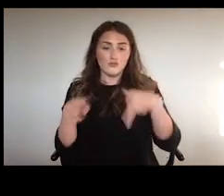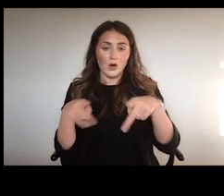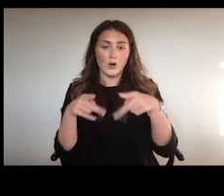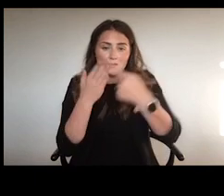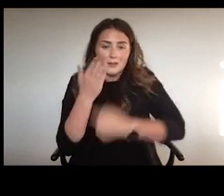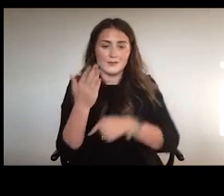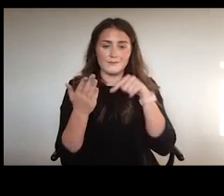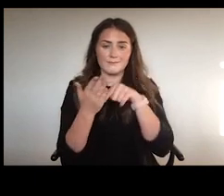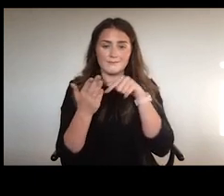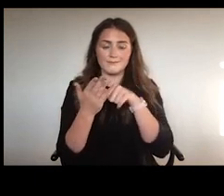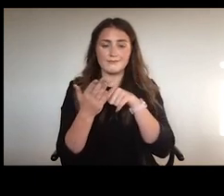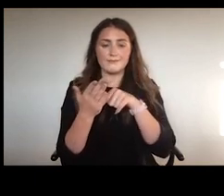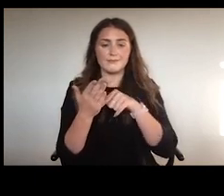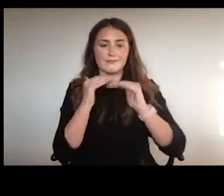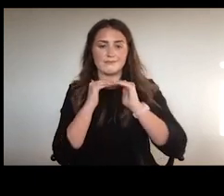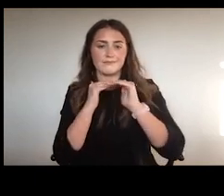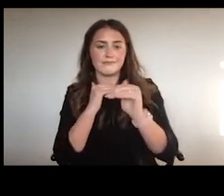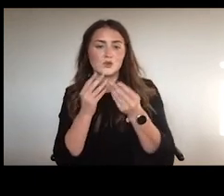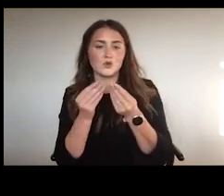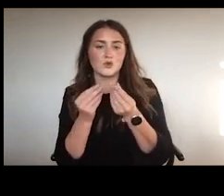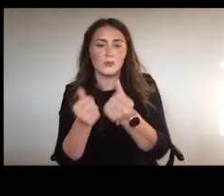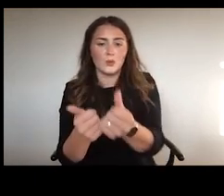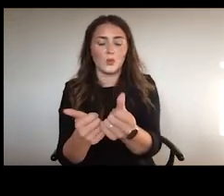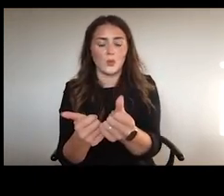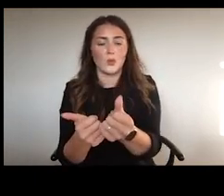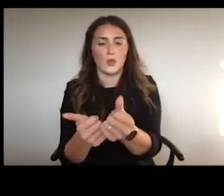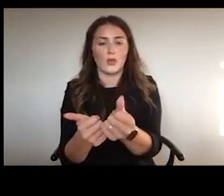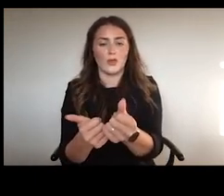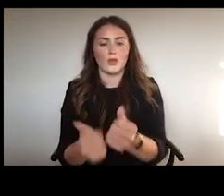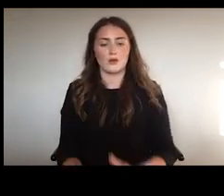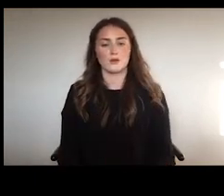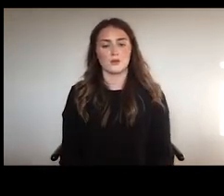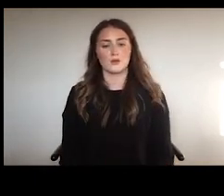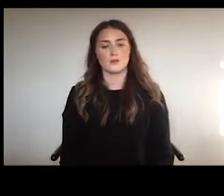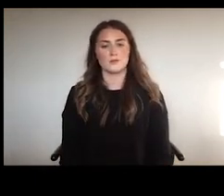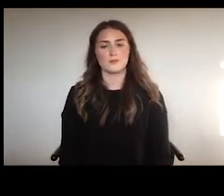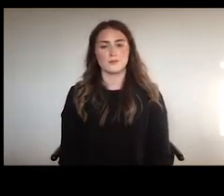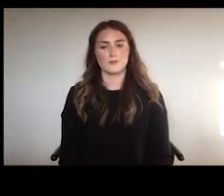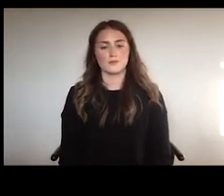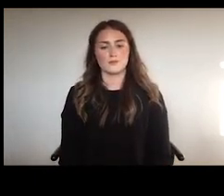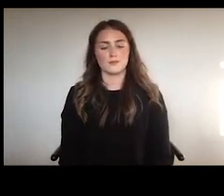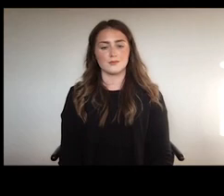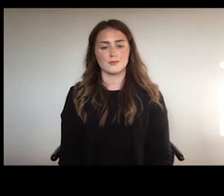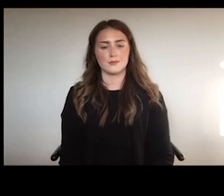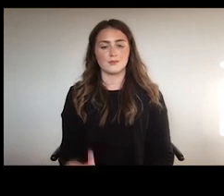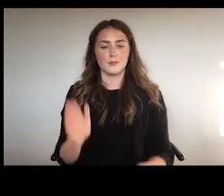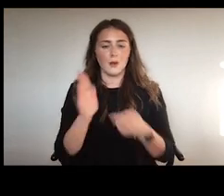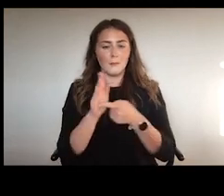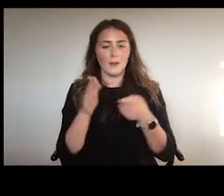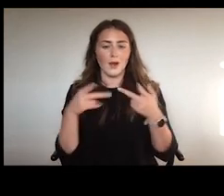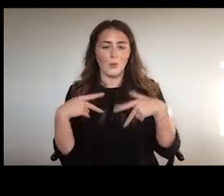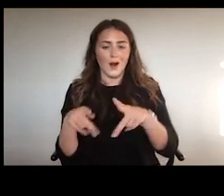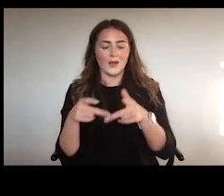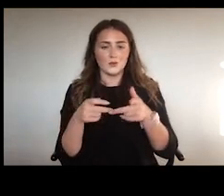would be constructed in accordance with highway specification that ensures a smooth road surface.